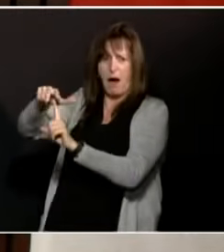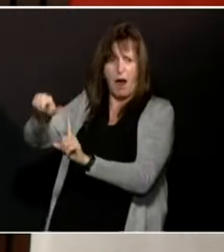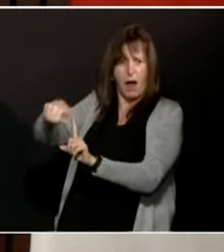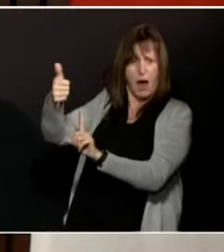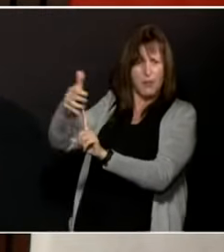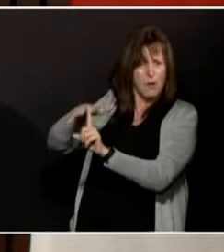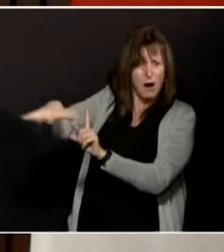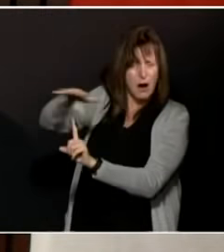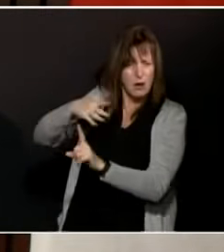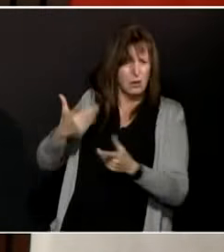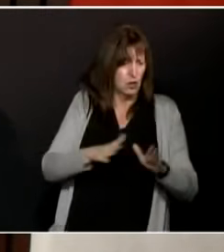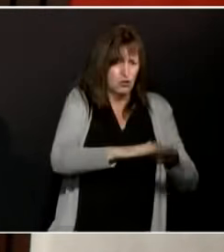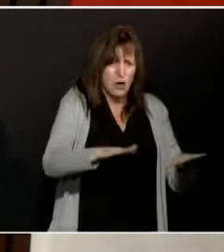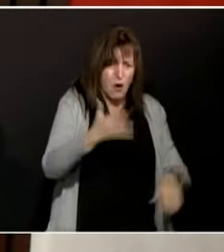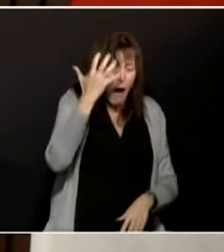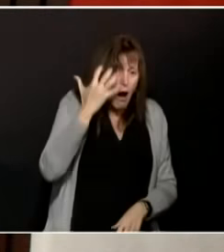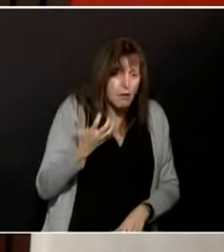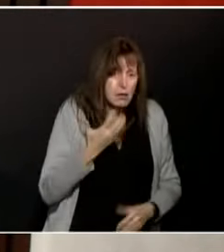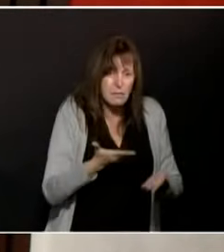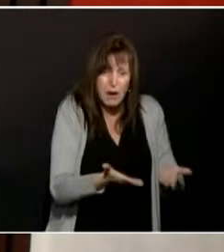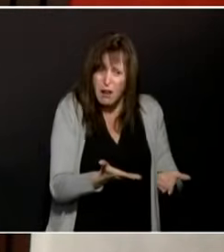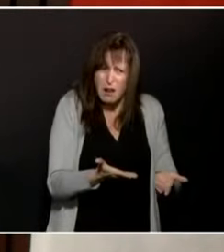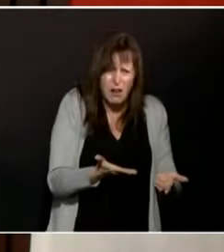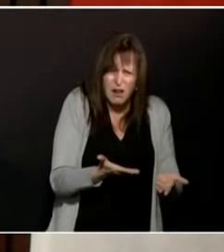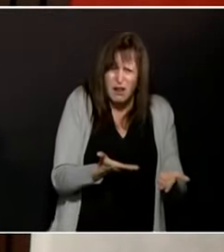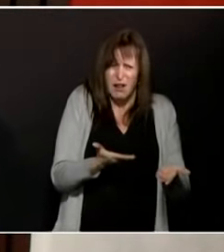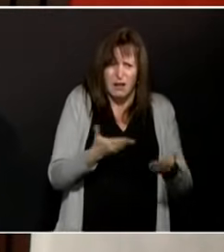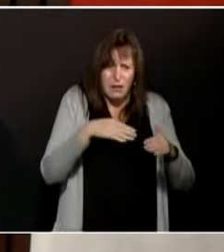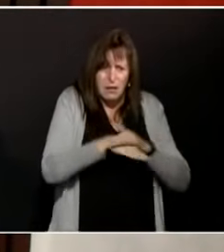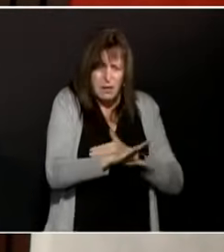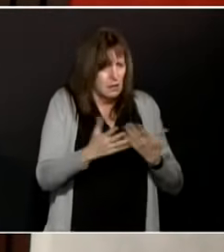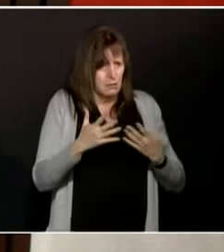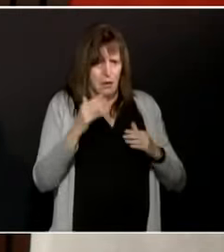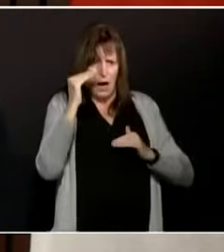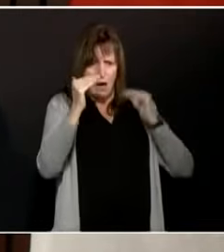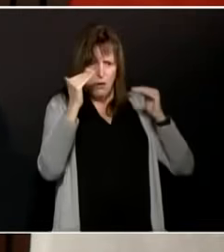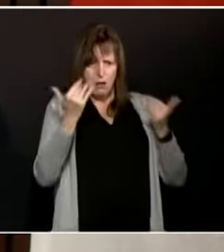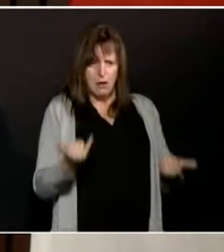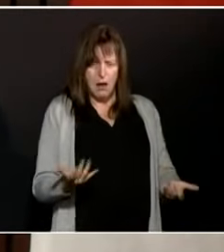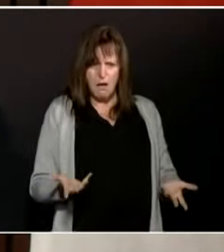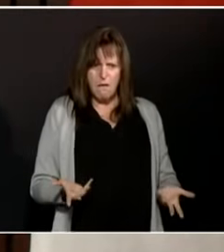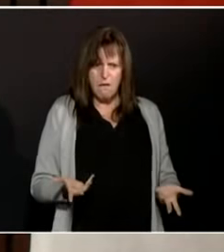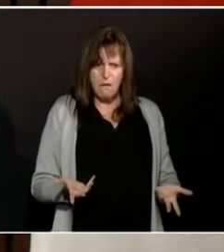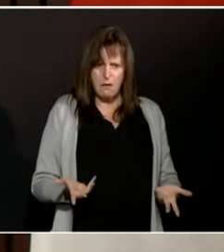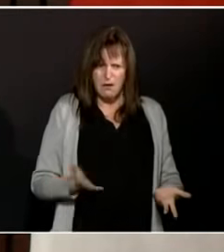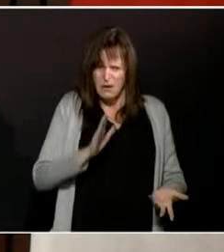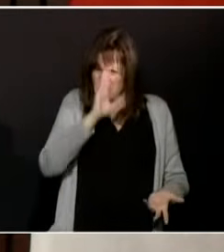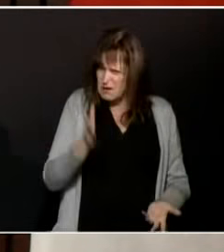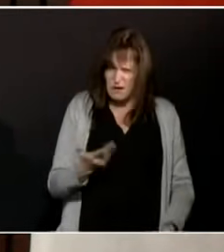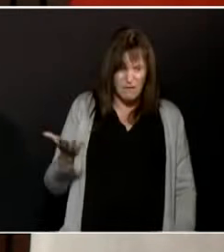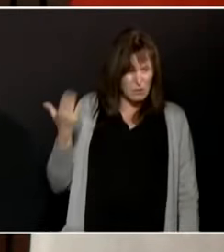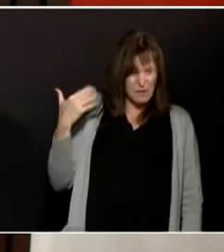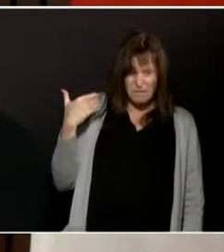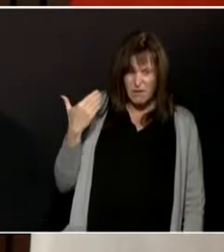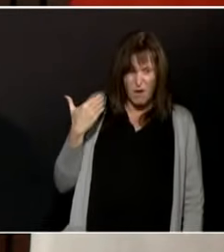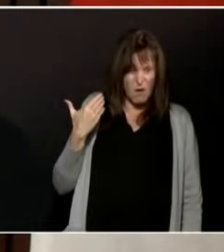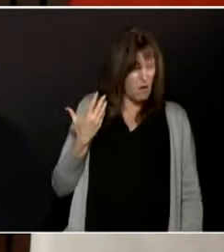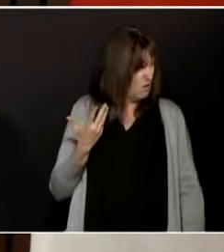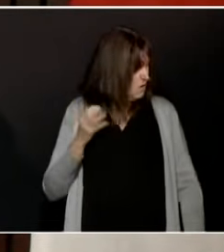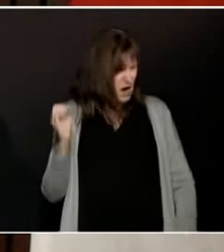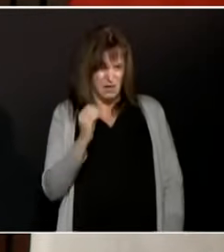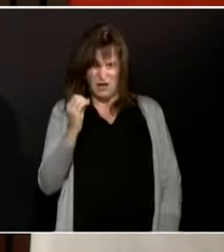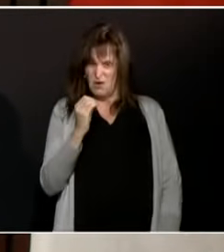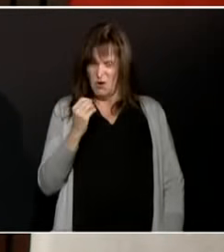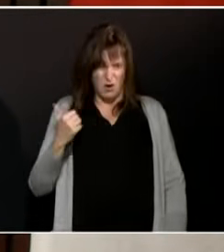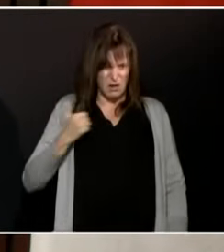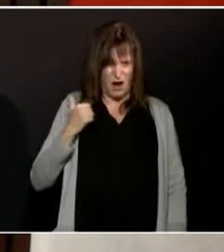admitting adults as patients, and this has never happened in Ontario before. It's never happened in Canada before. Notice, please,